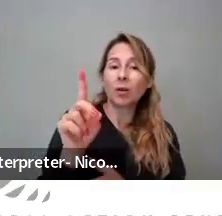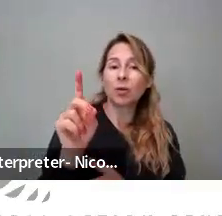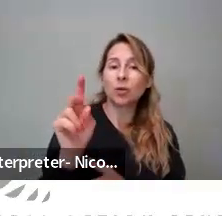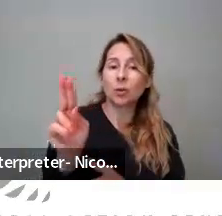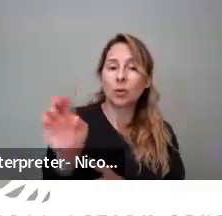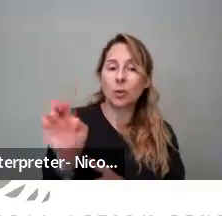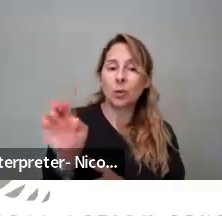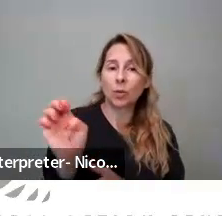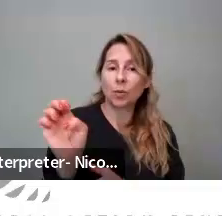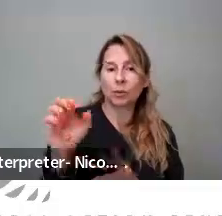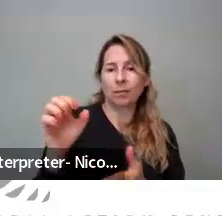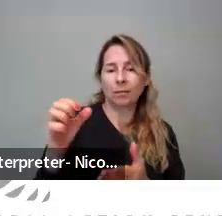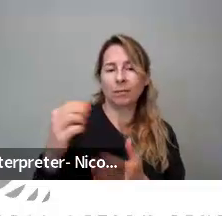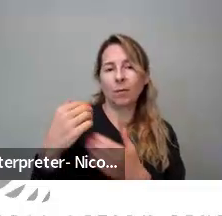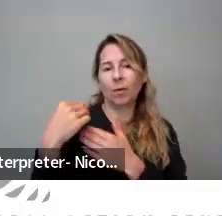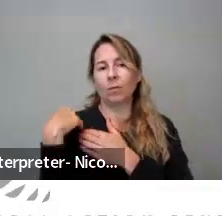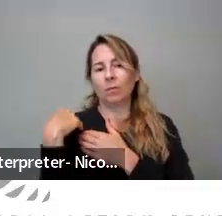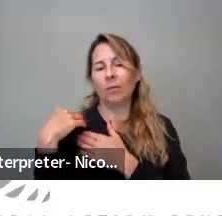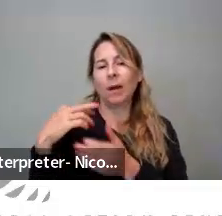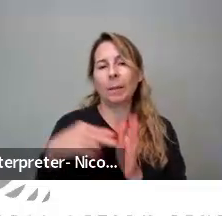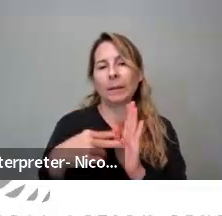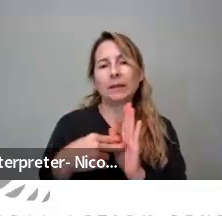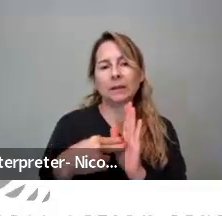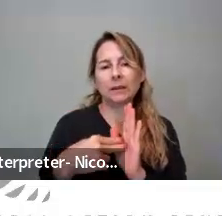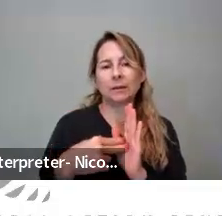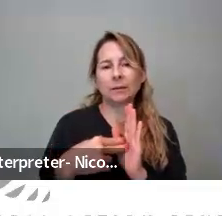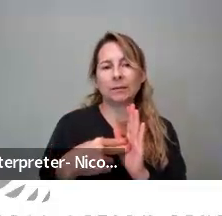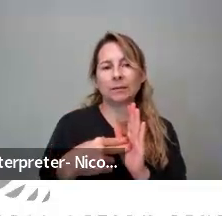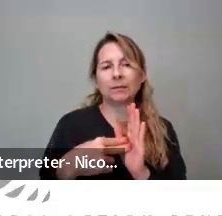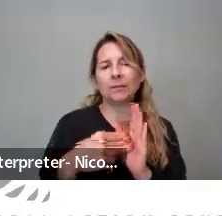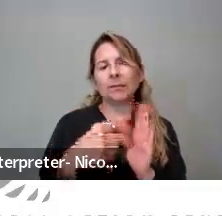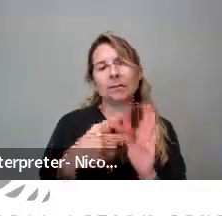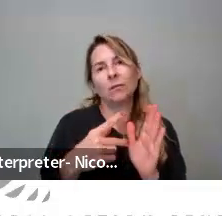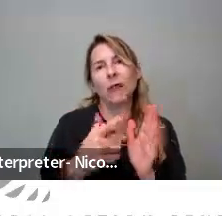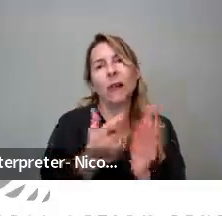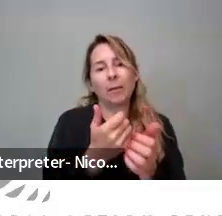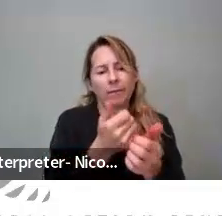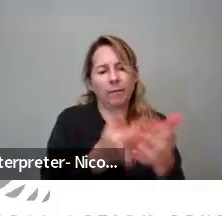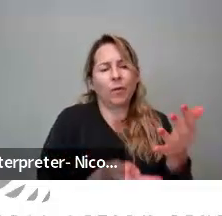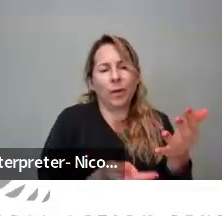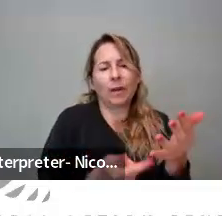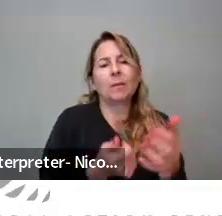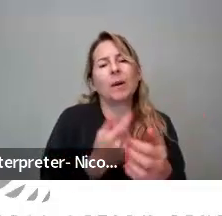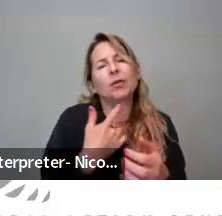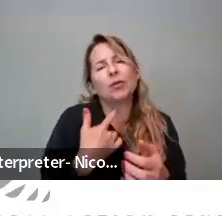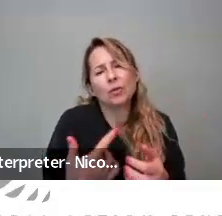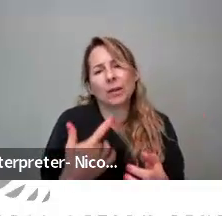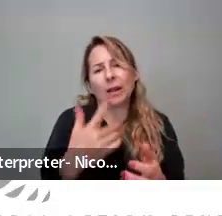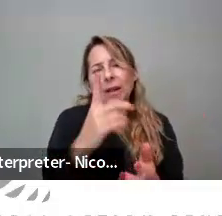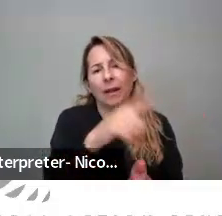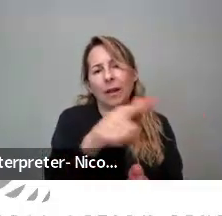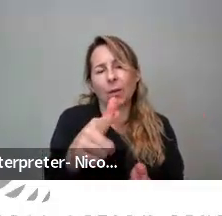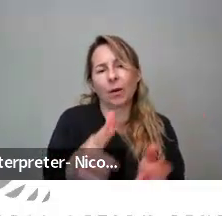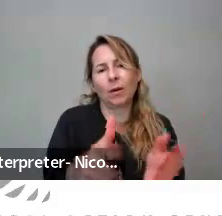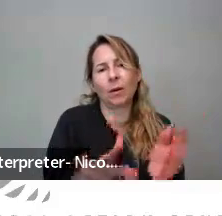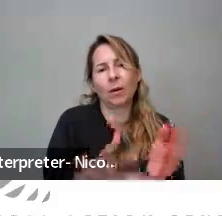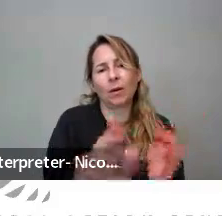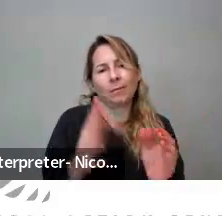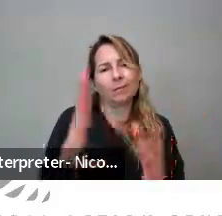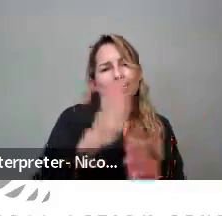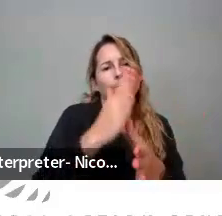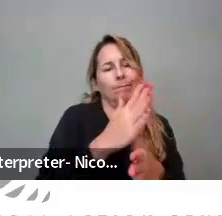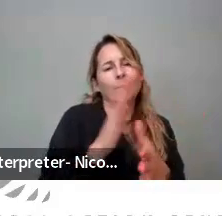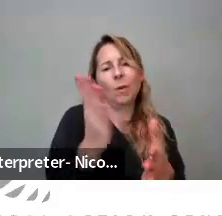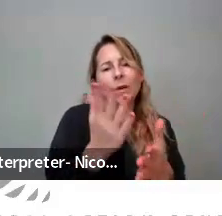consider a few things. The cost of it is usually the most pressing one for most landlords. So the cost of the accommodation